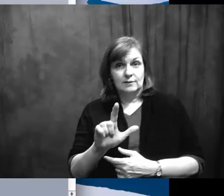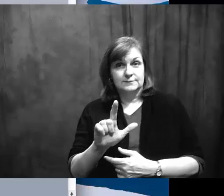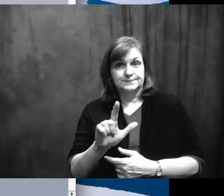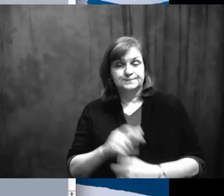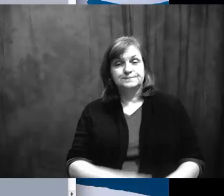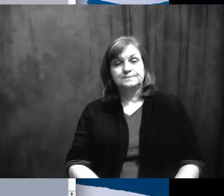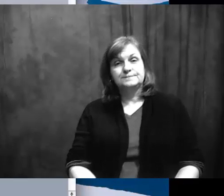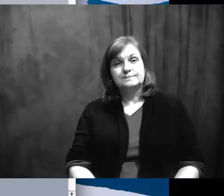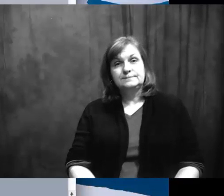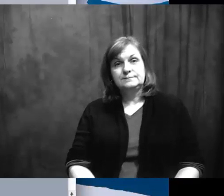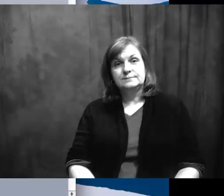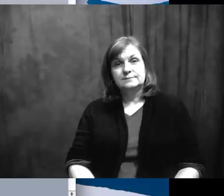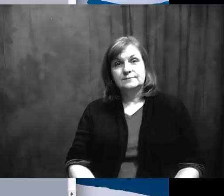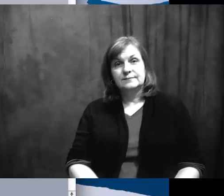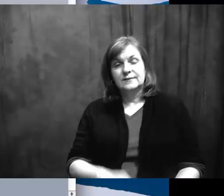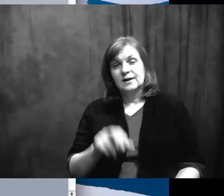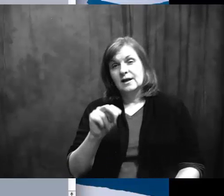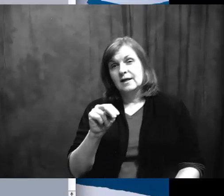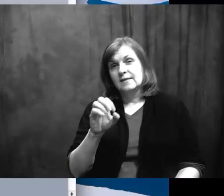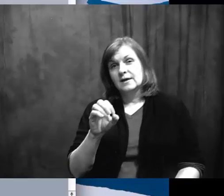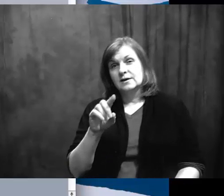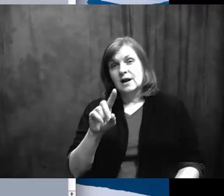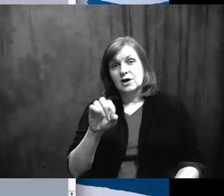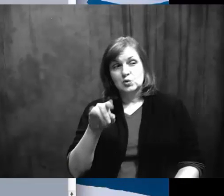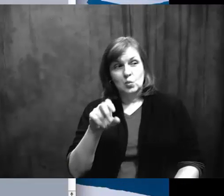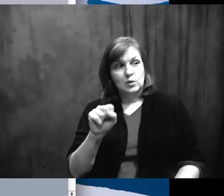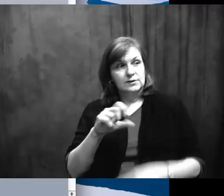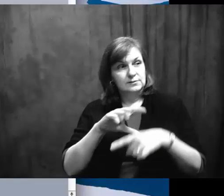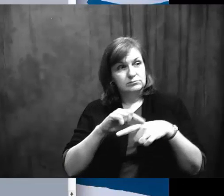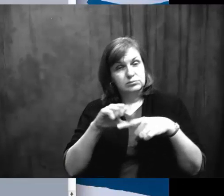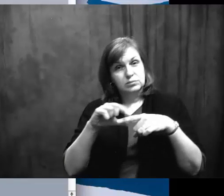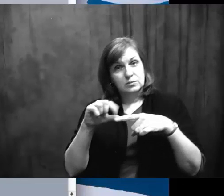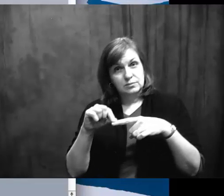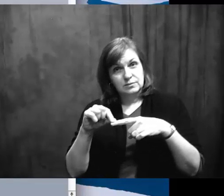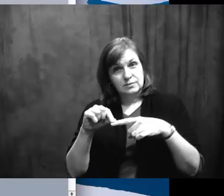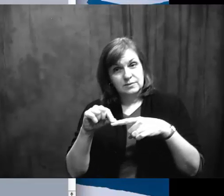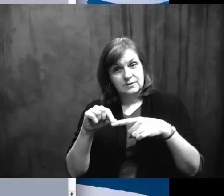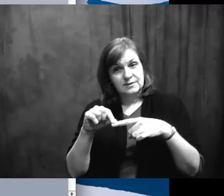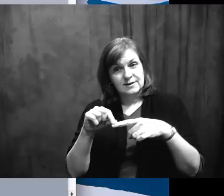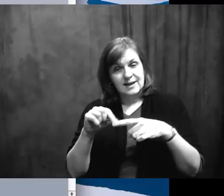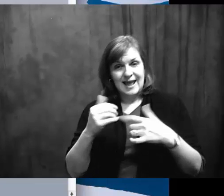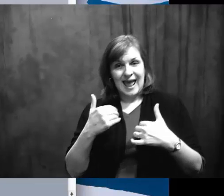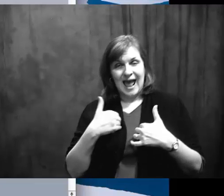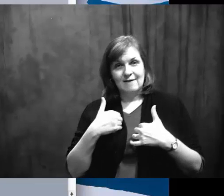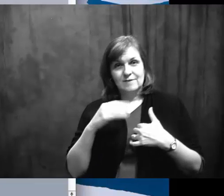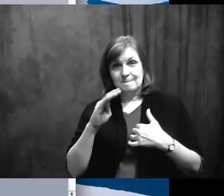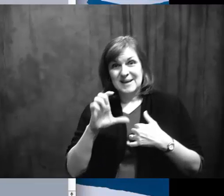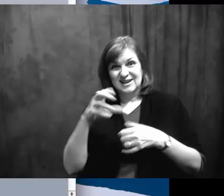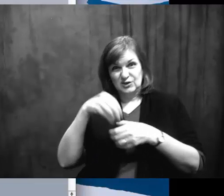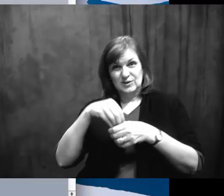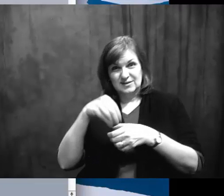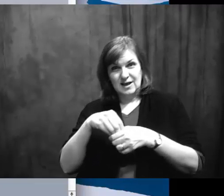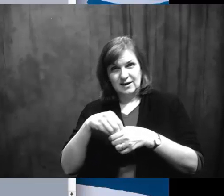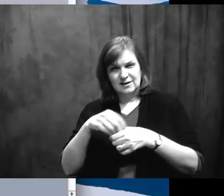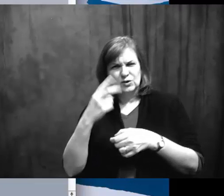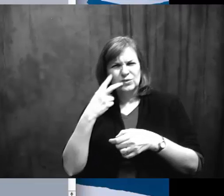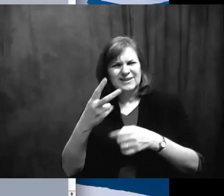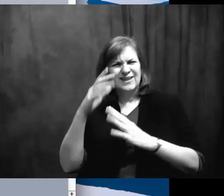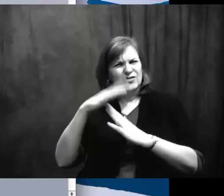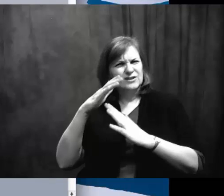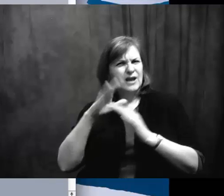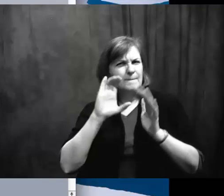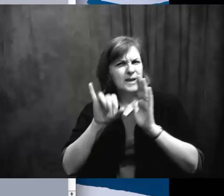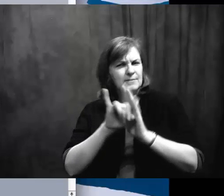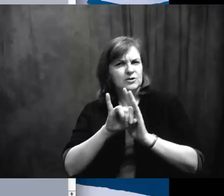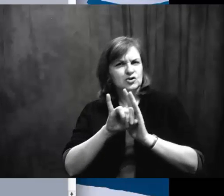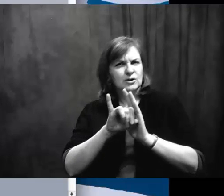so on. These nodules actually contain bacteria. If you look up here in this top image,